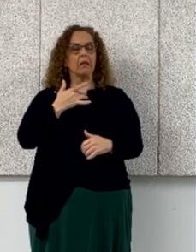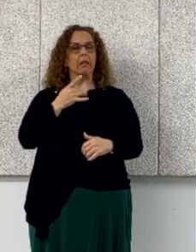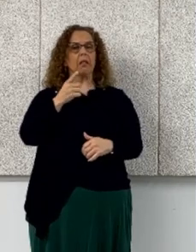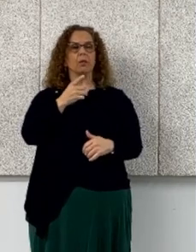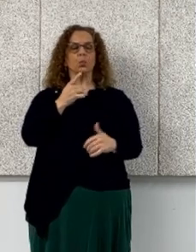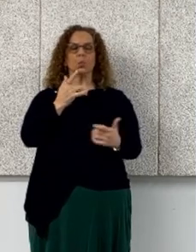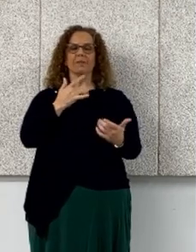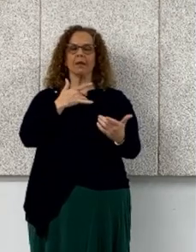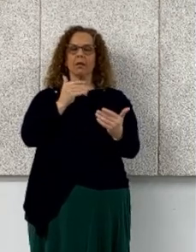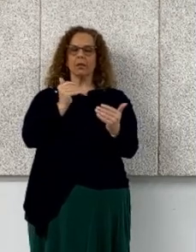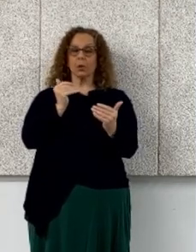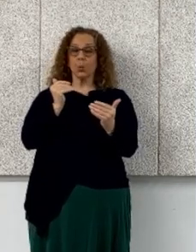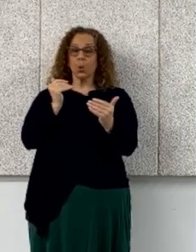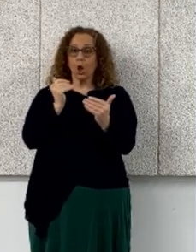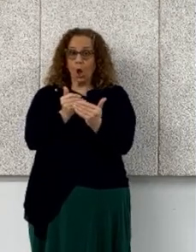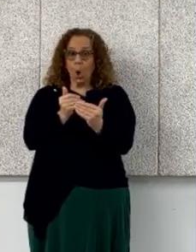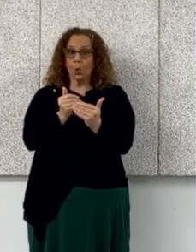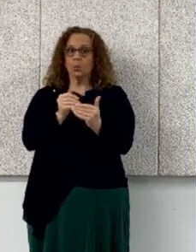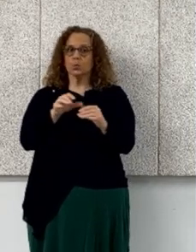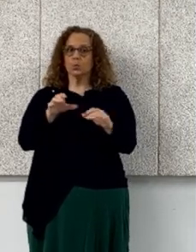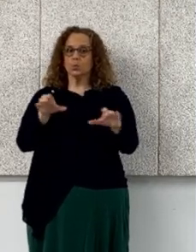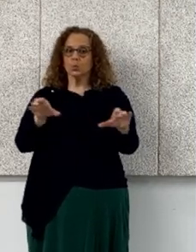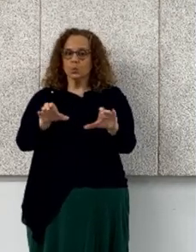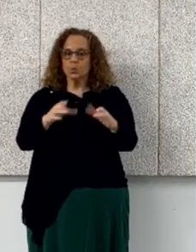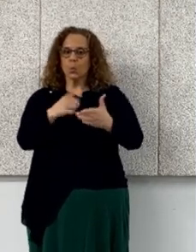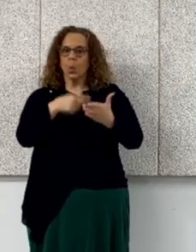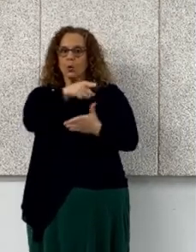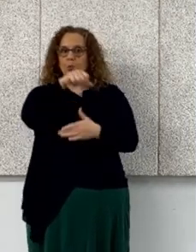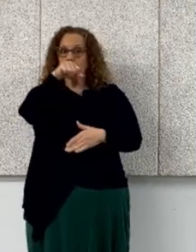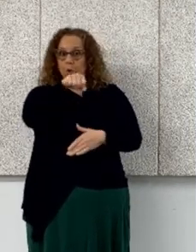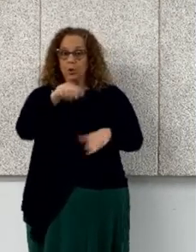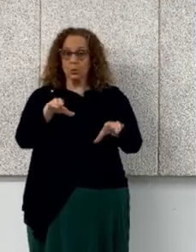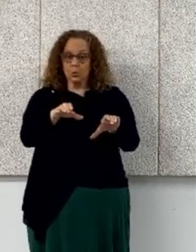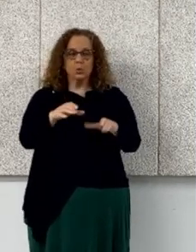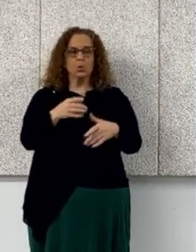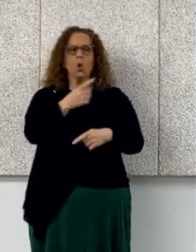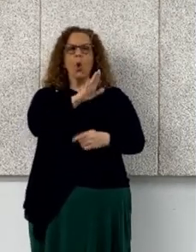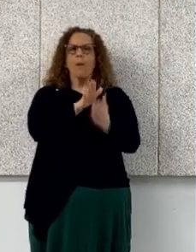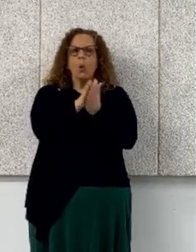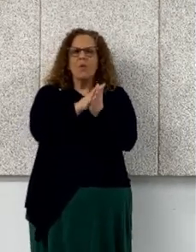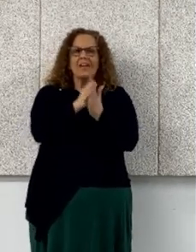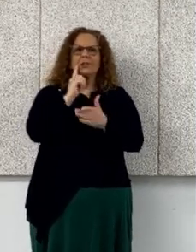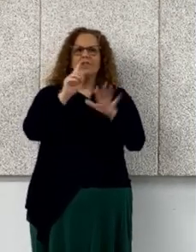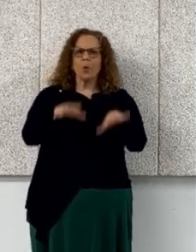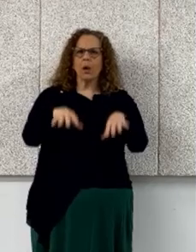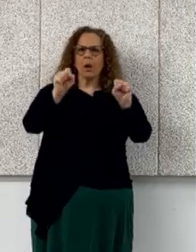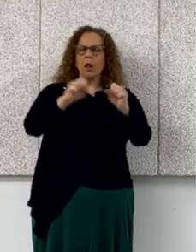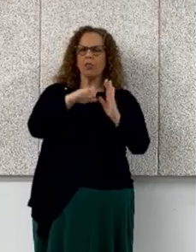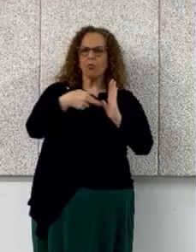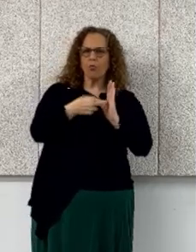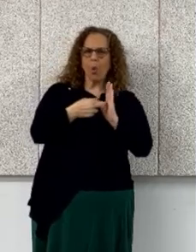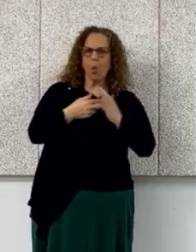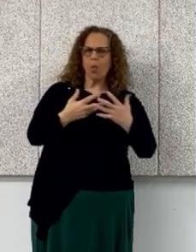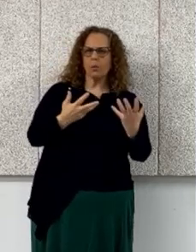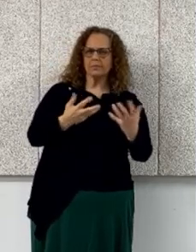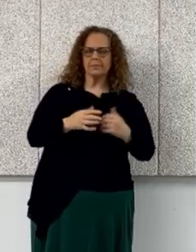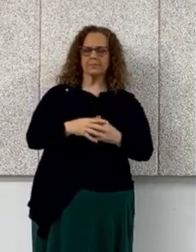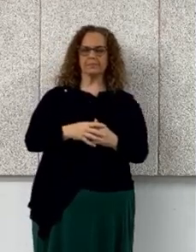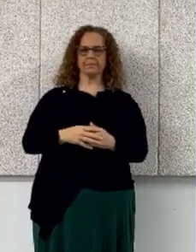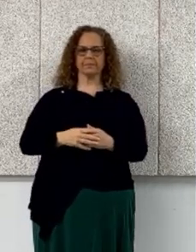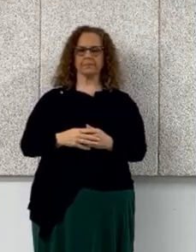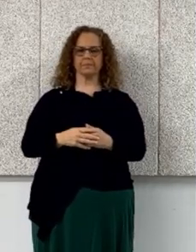close to the things that you like to do? Like, was that part of your motivation for taking these roles? I mean, I think you sort of started talking about this with the idea of service. Yeah,